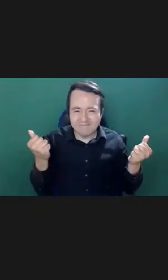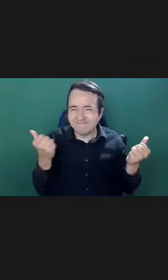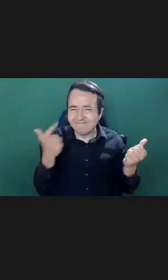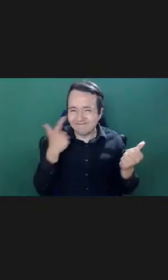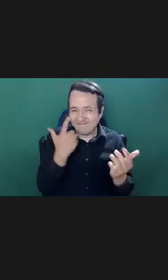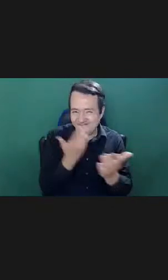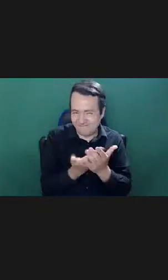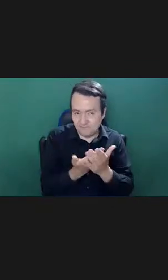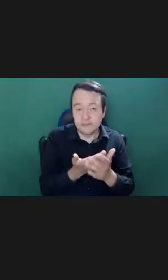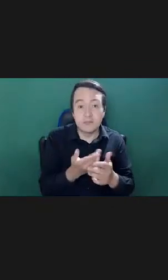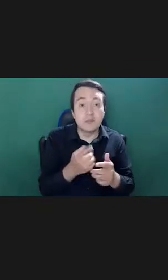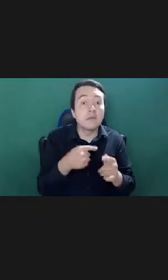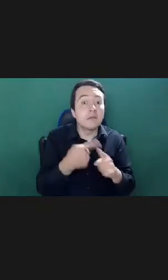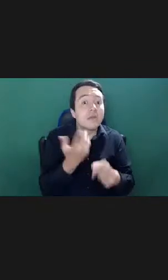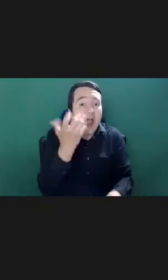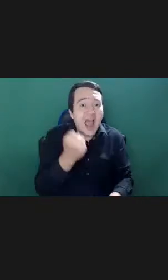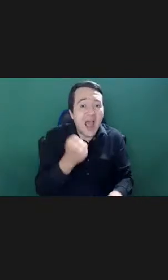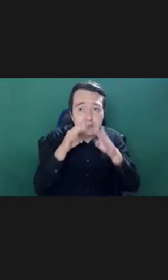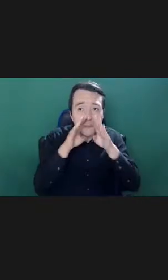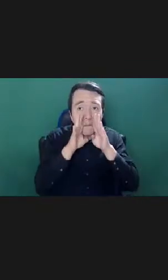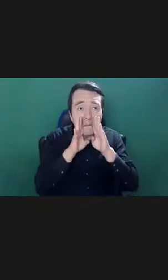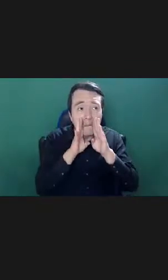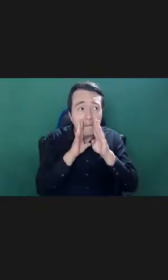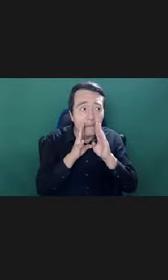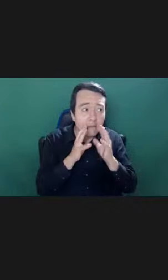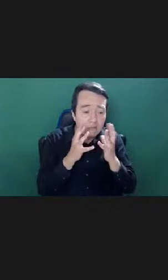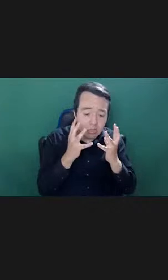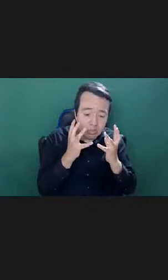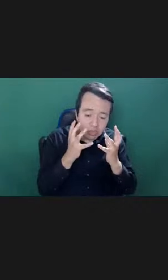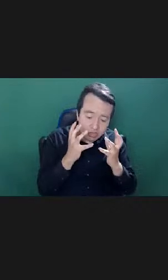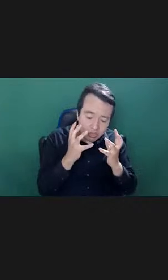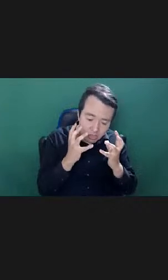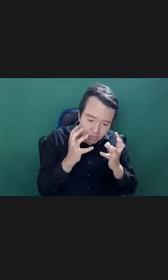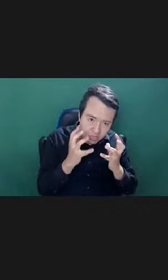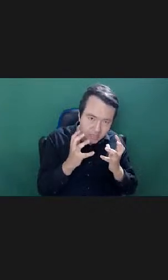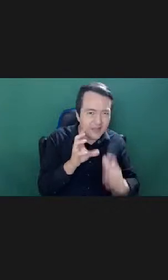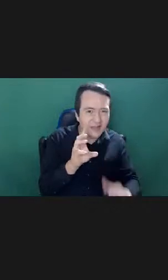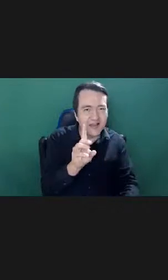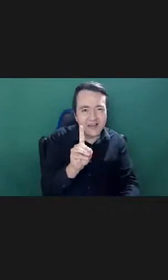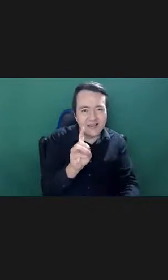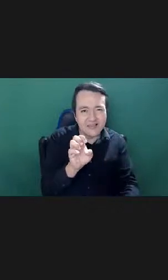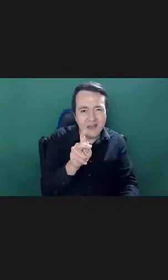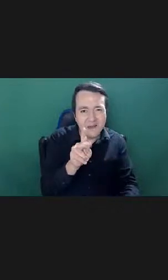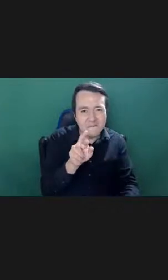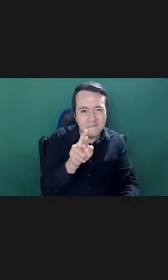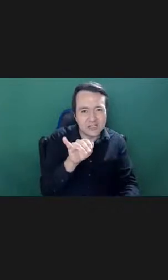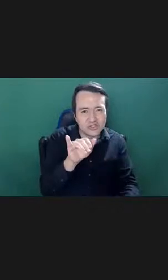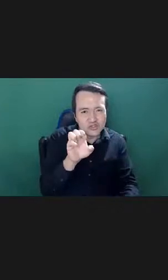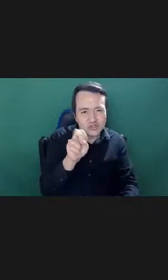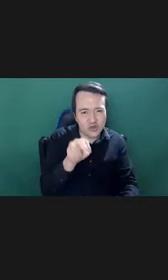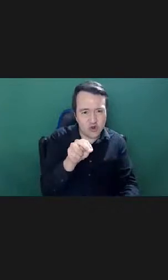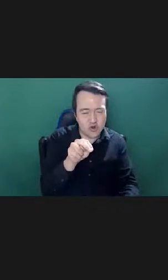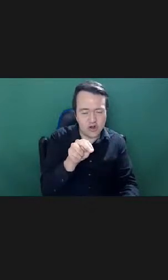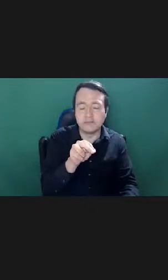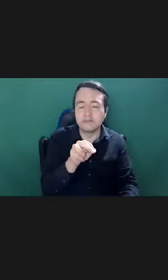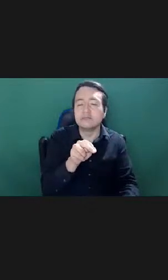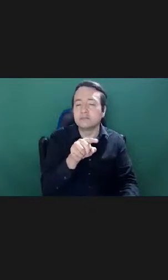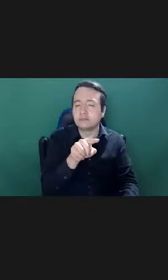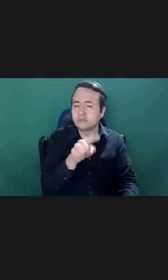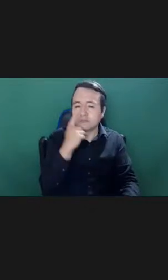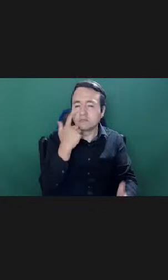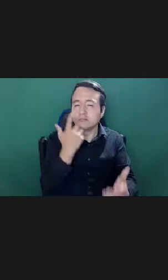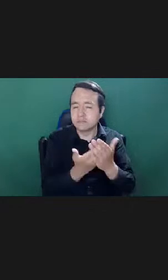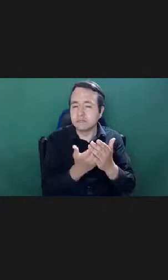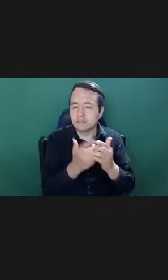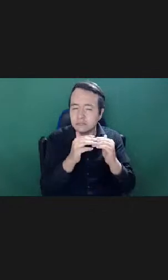and adolescents, very, very large here, and then also very large self-harm and suicide, and then the chronic painful conditions, not